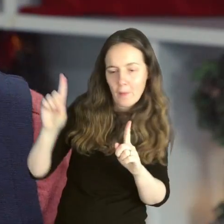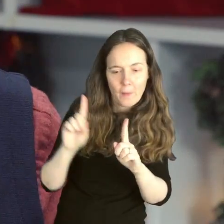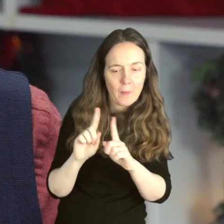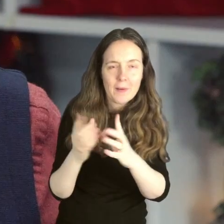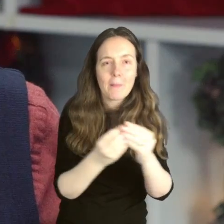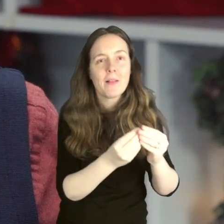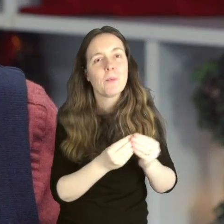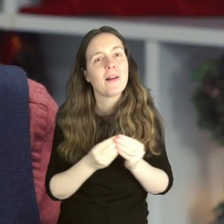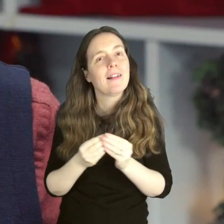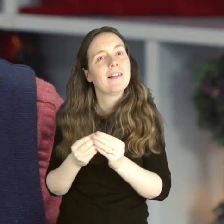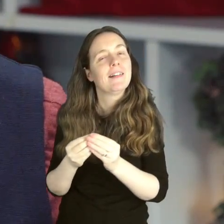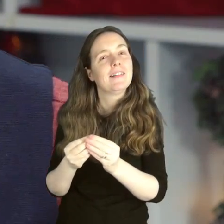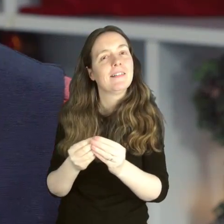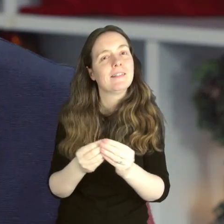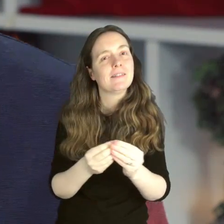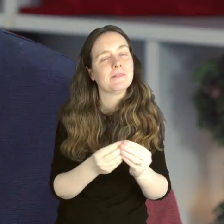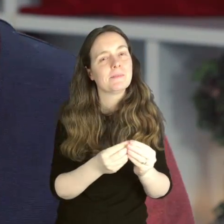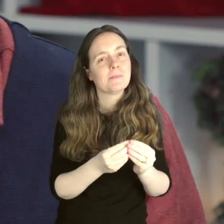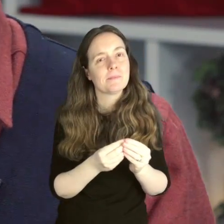Emmanuel.